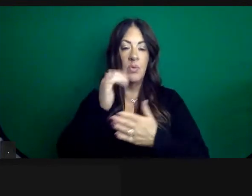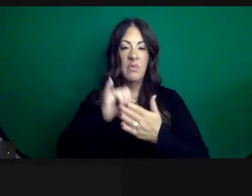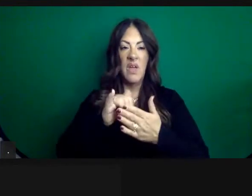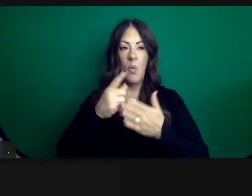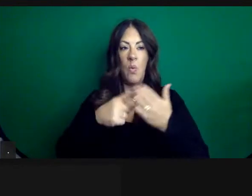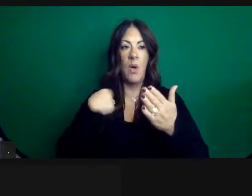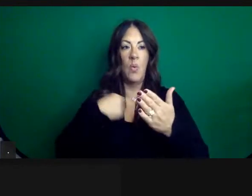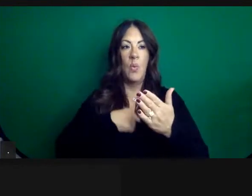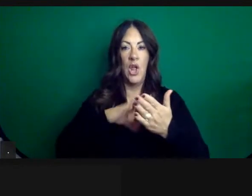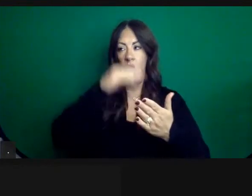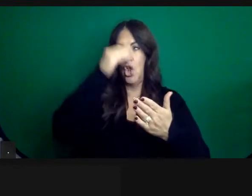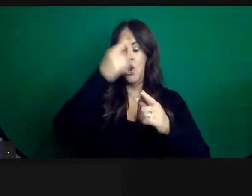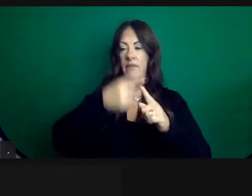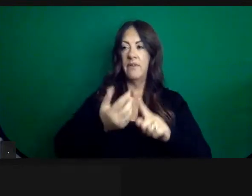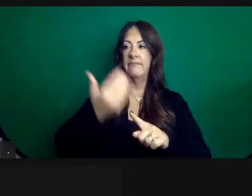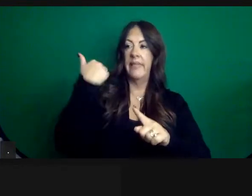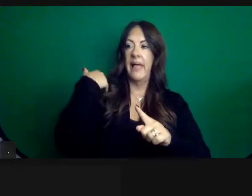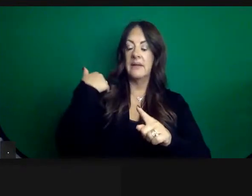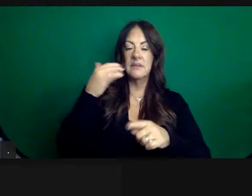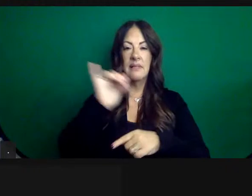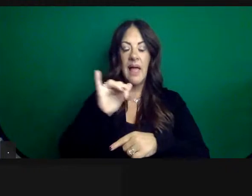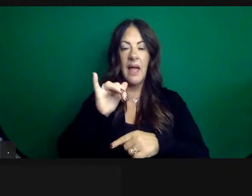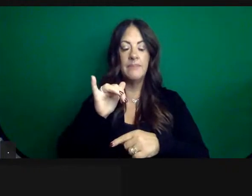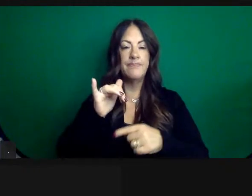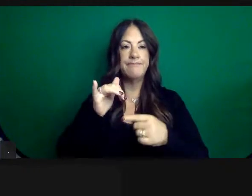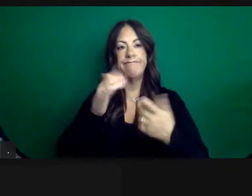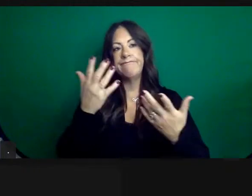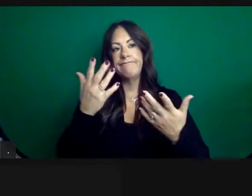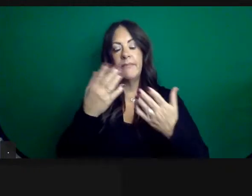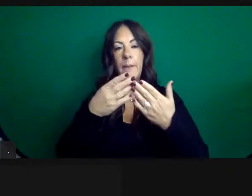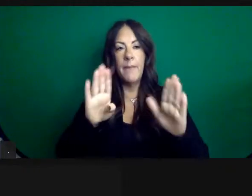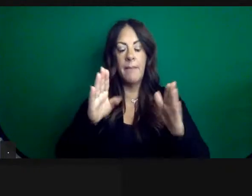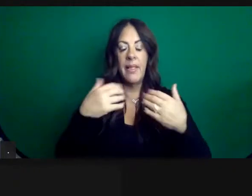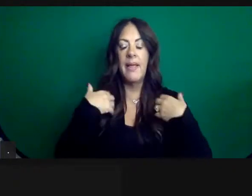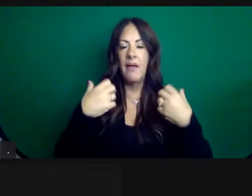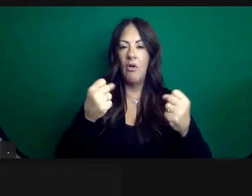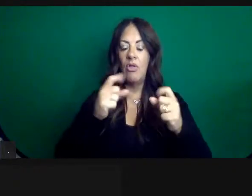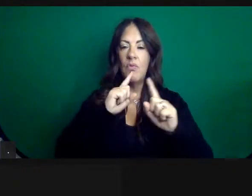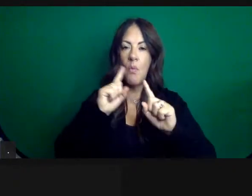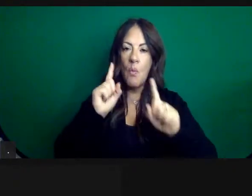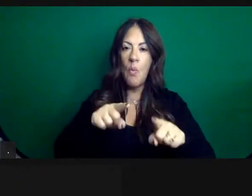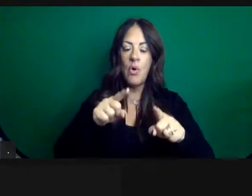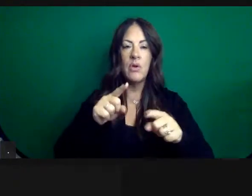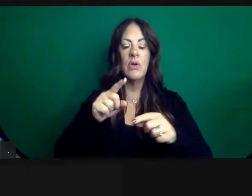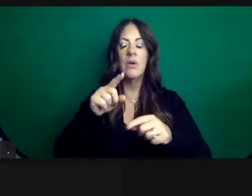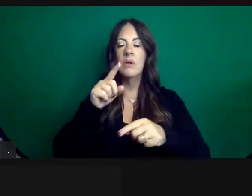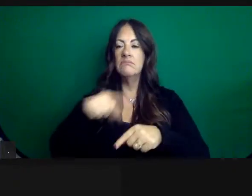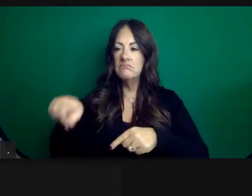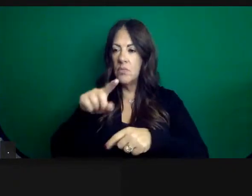last surge. Things like the public health order to work with our hospital facilities to make